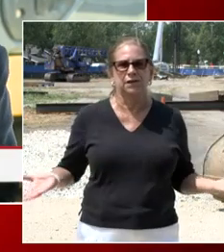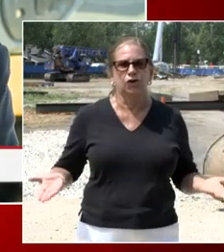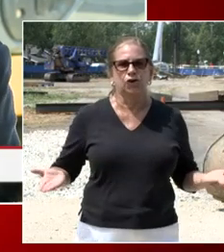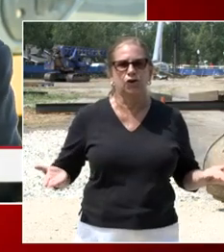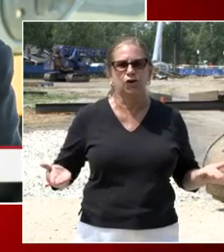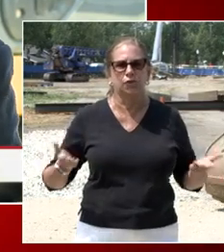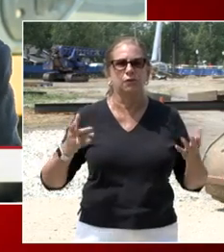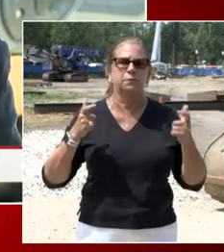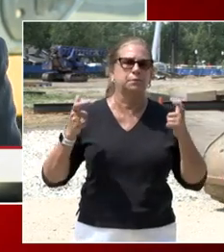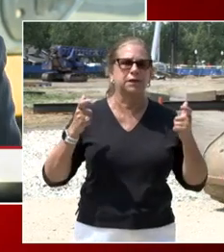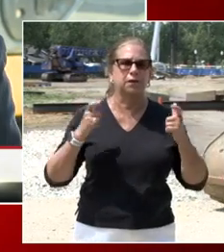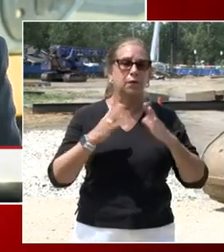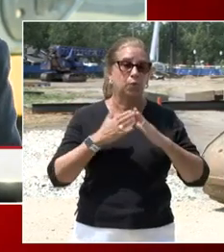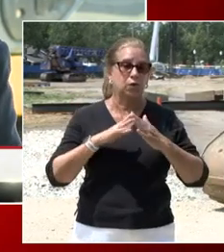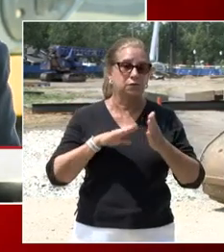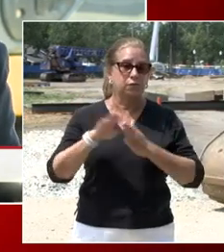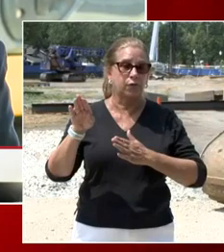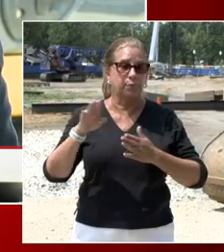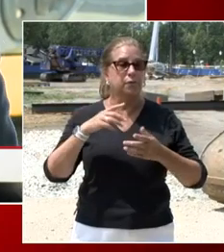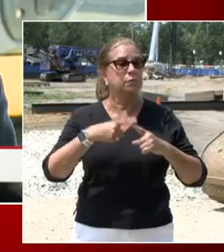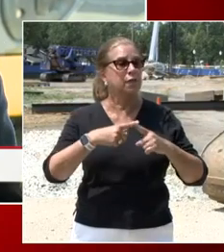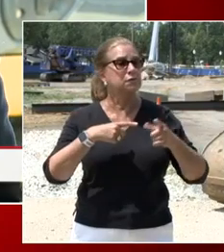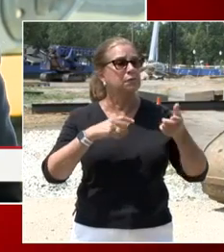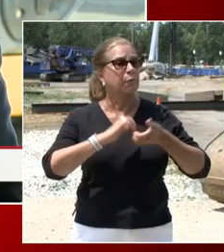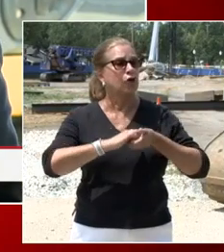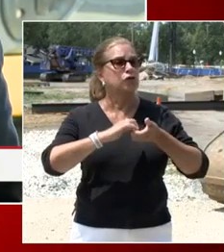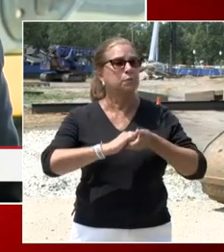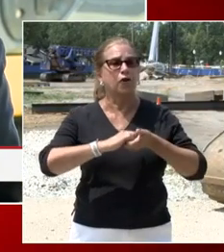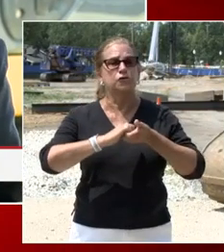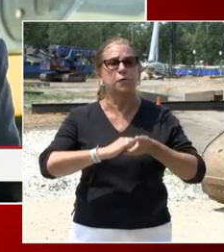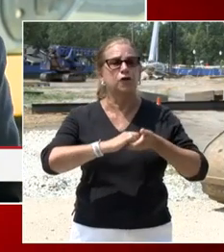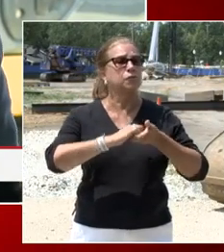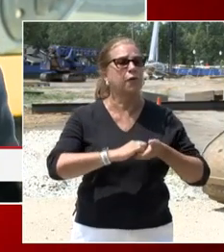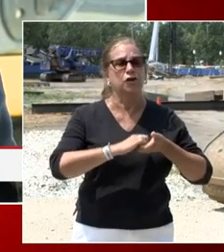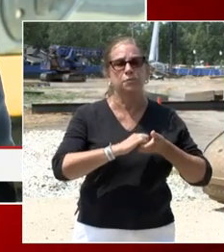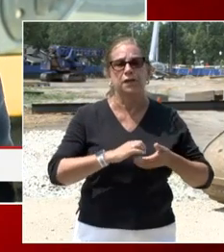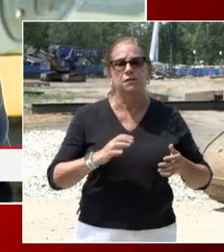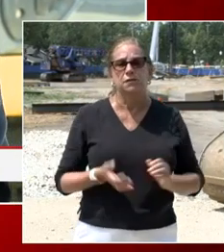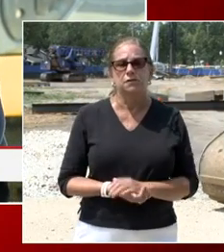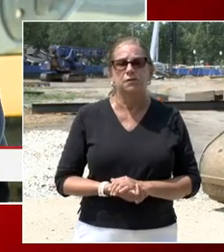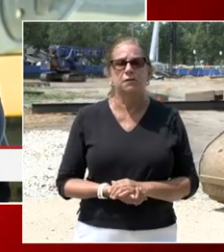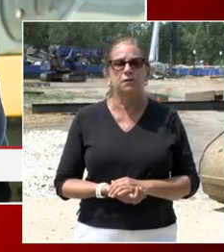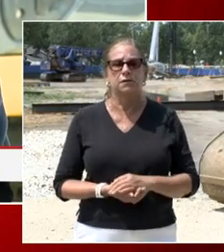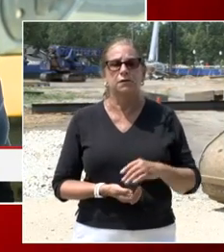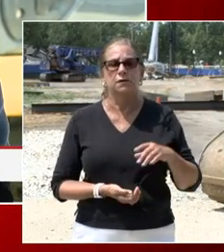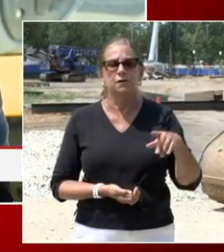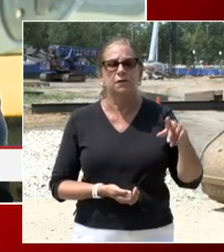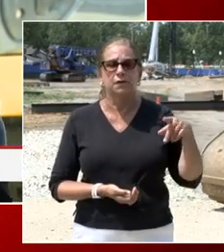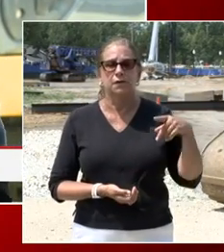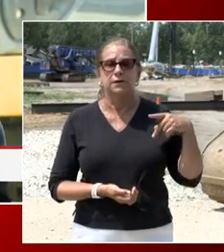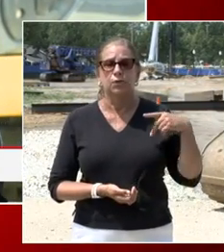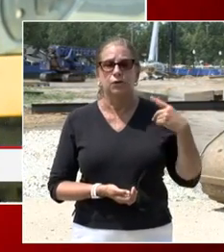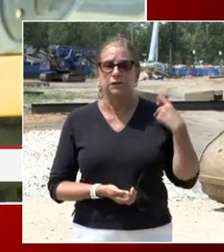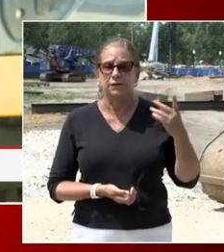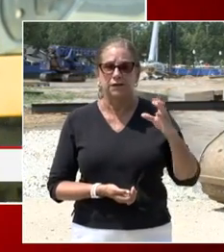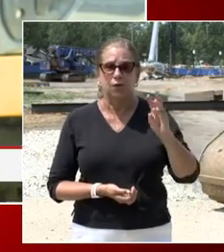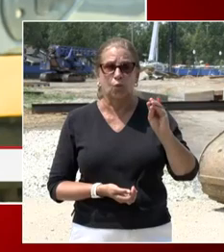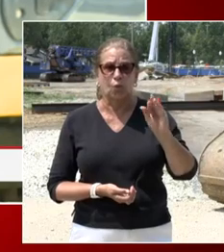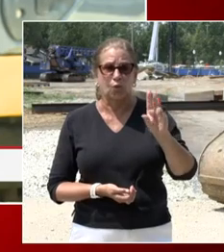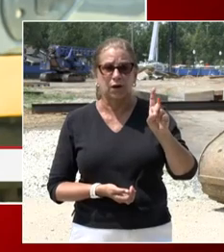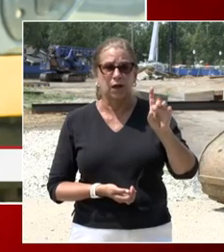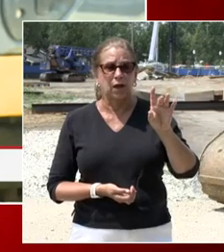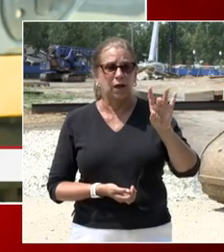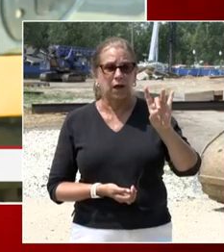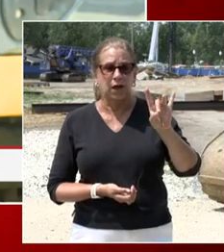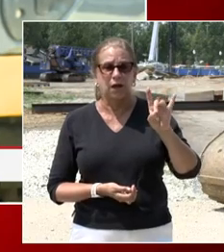partnership of Whitman-Walker, Red Brick, LMD, Cragg Cardona Partners, the district and Ward 8 community is also building new